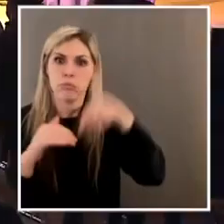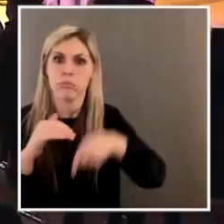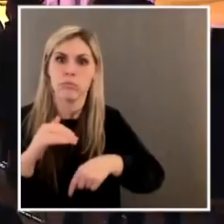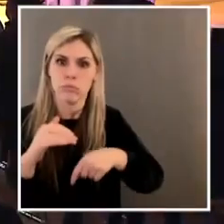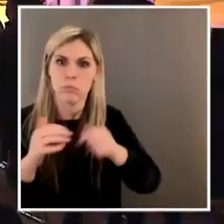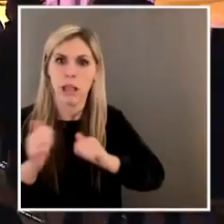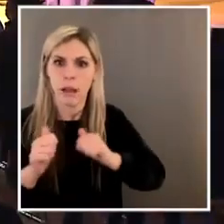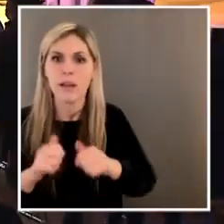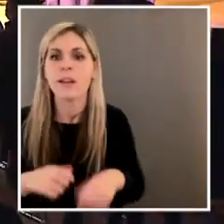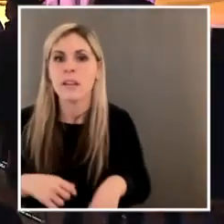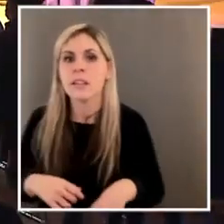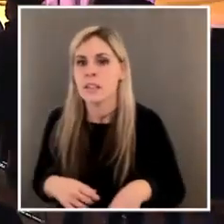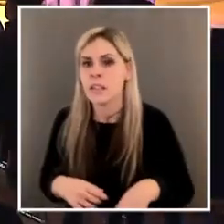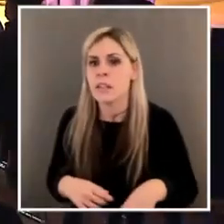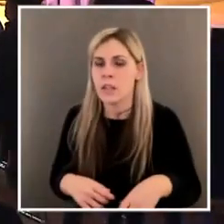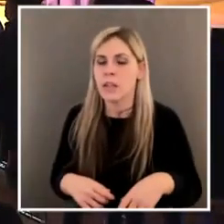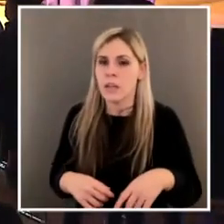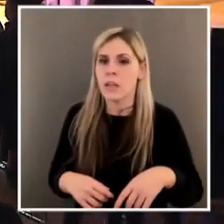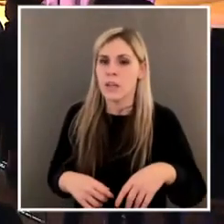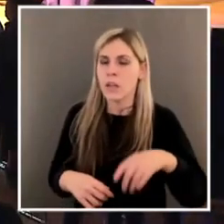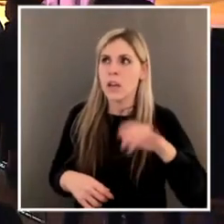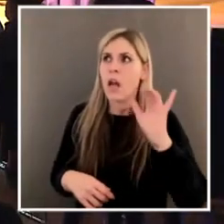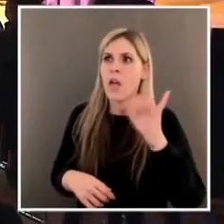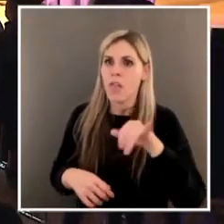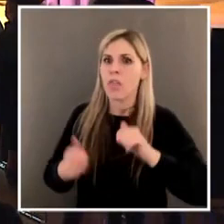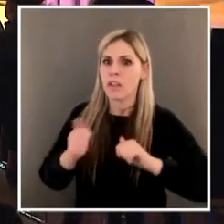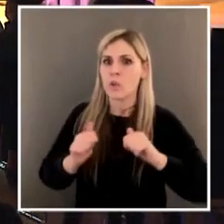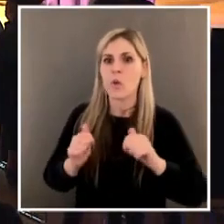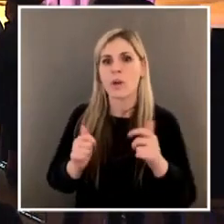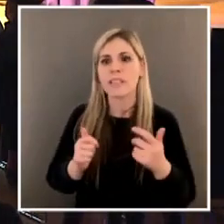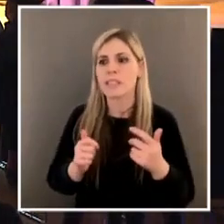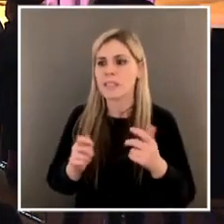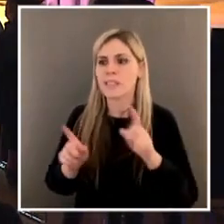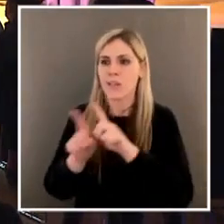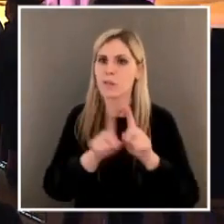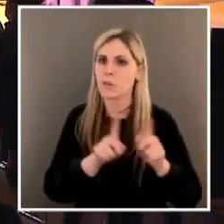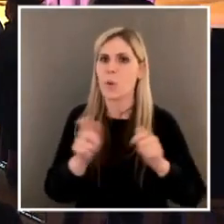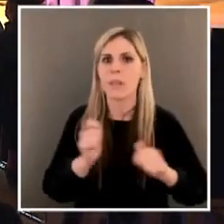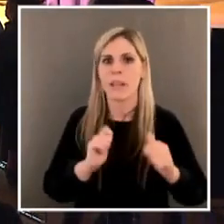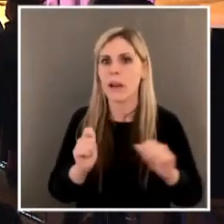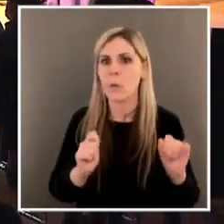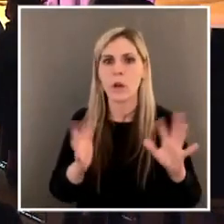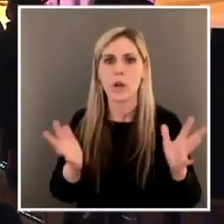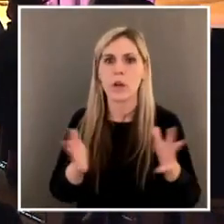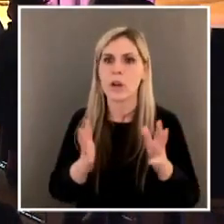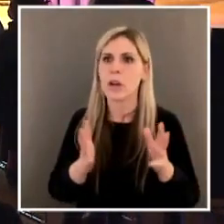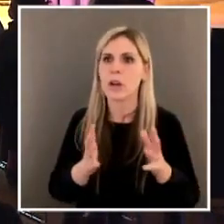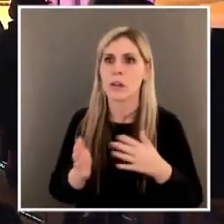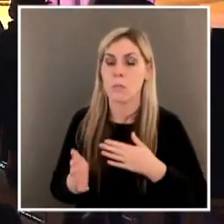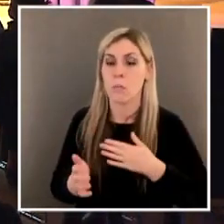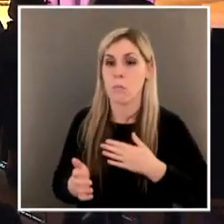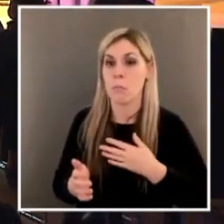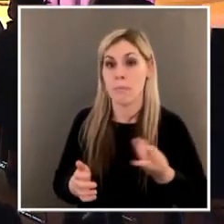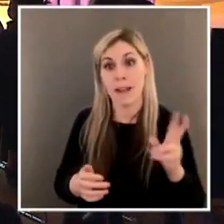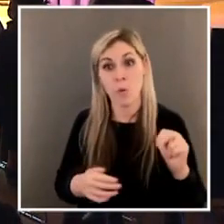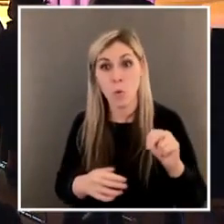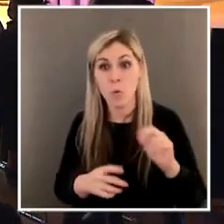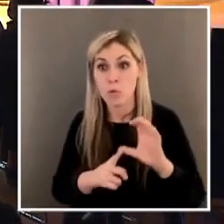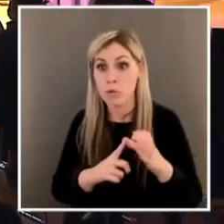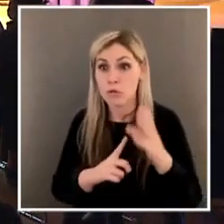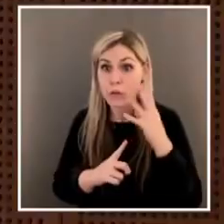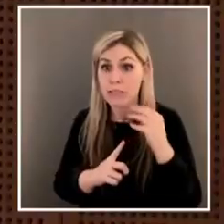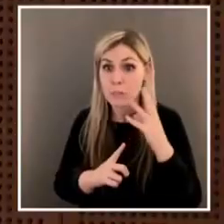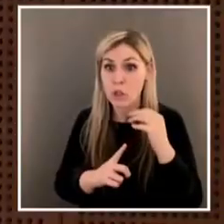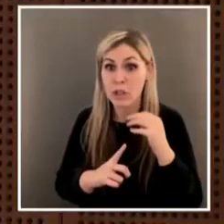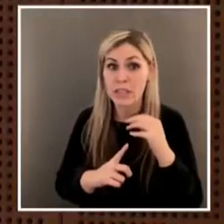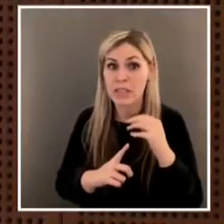I think it's another one of those plays where my own cultural experience was not